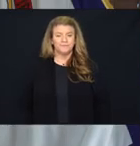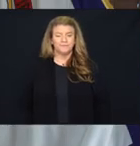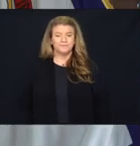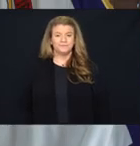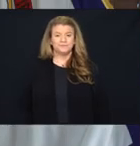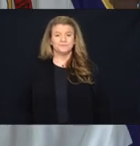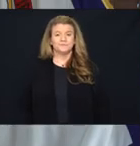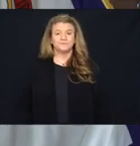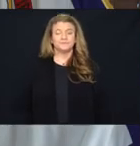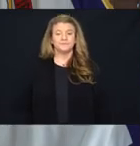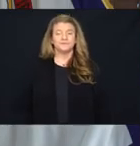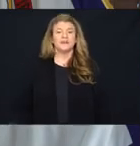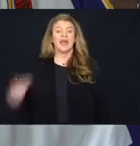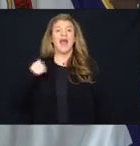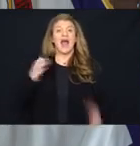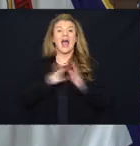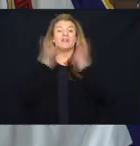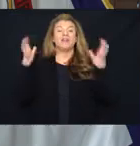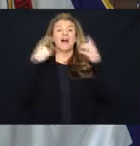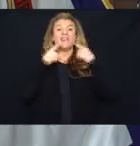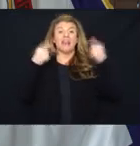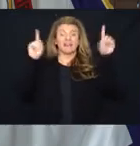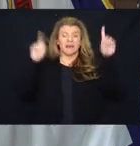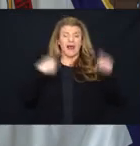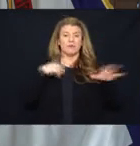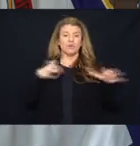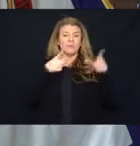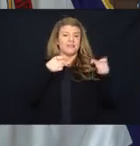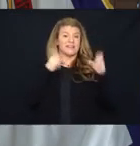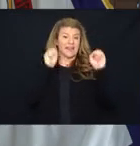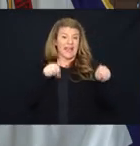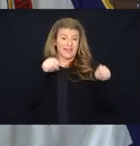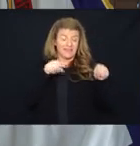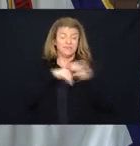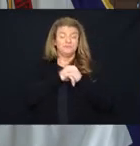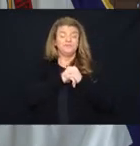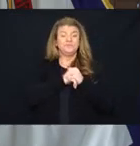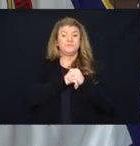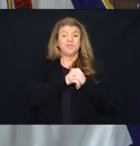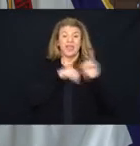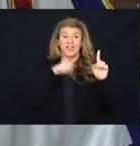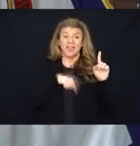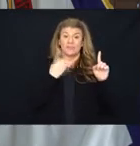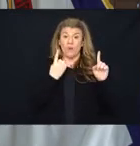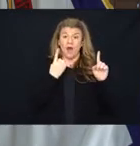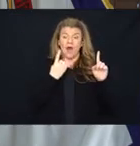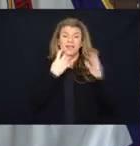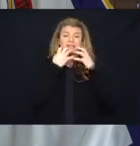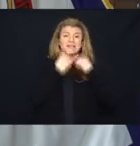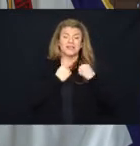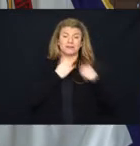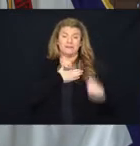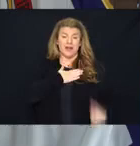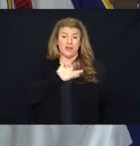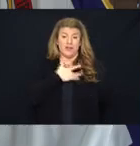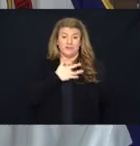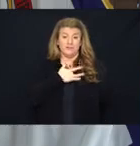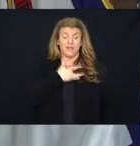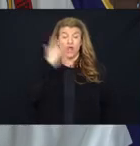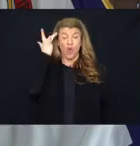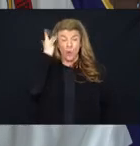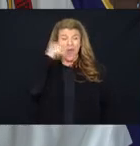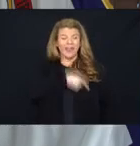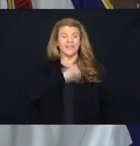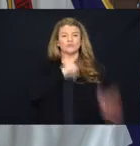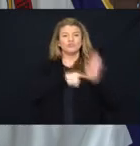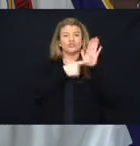Okay, I've got a whole bunch of announcements, and I'm going to go through them as quickly as I possibly can. This one is absolutely dear to my heart because this one